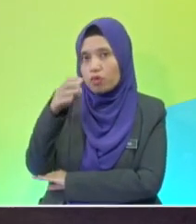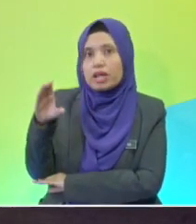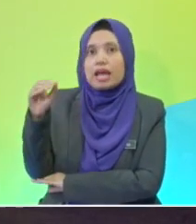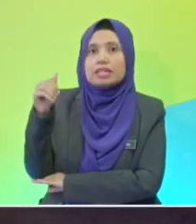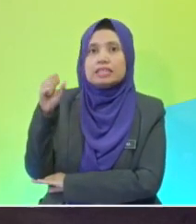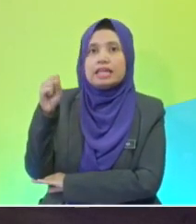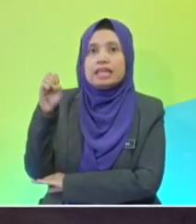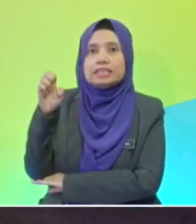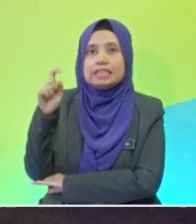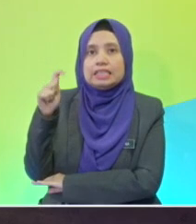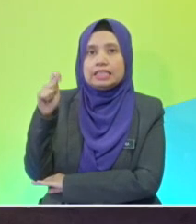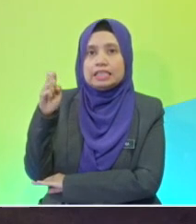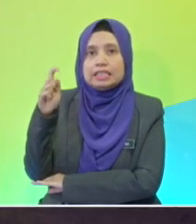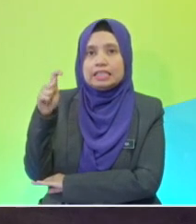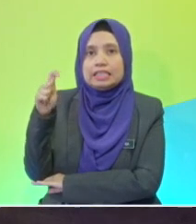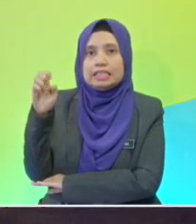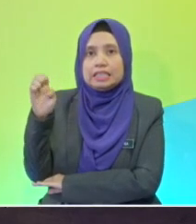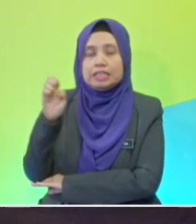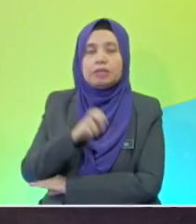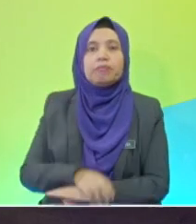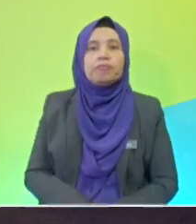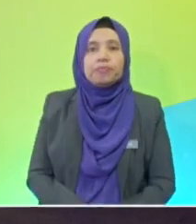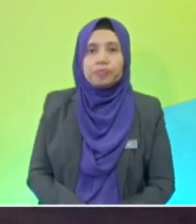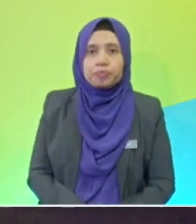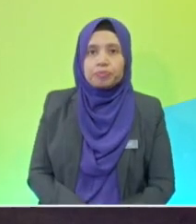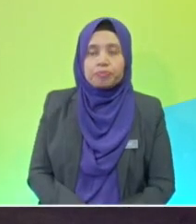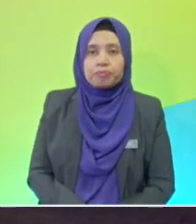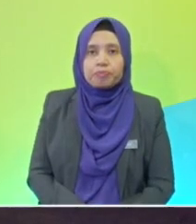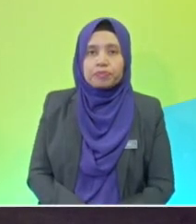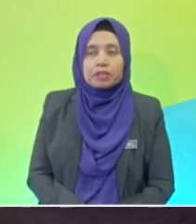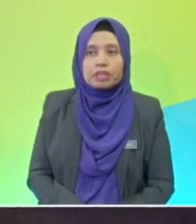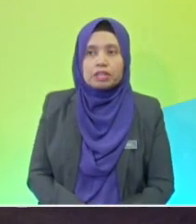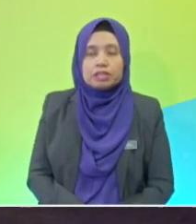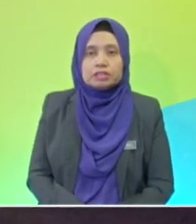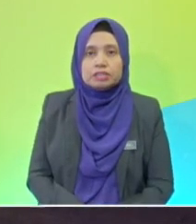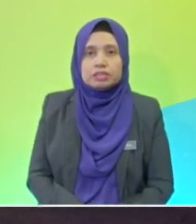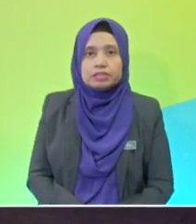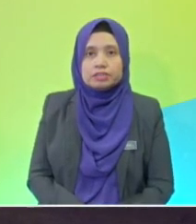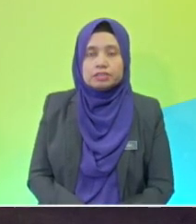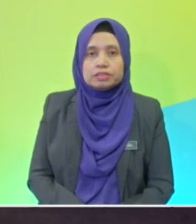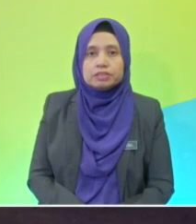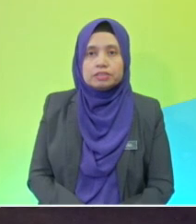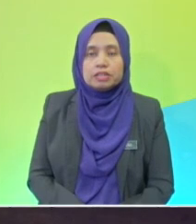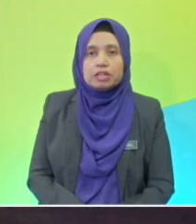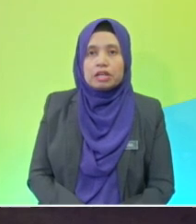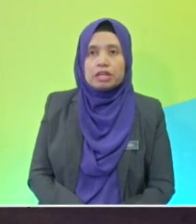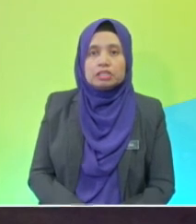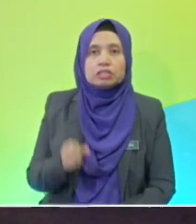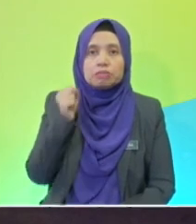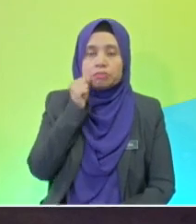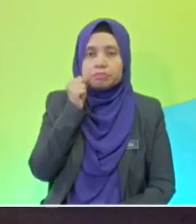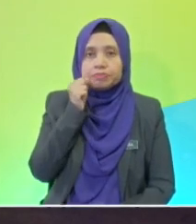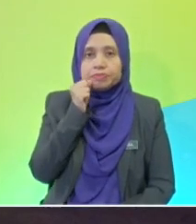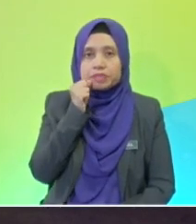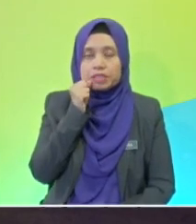the sentences here. Okay, this is the picture of the cassette. Okay, chosen by Shamimi. Okay,